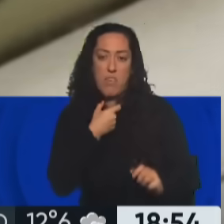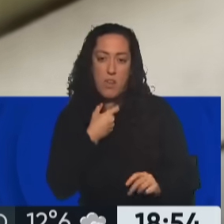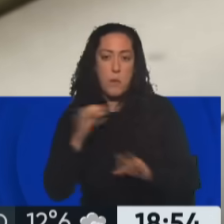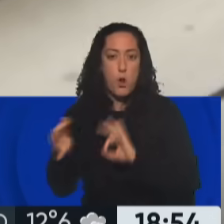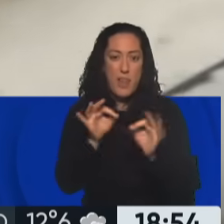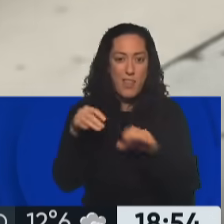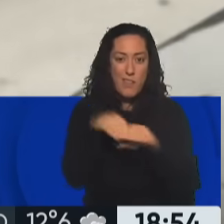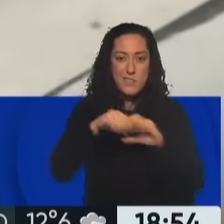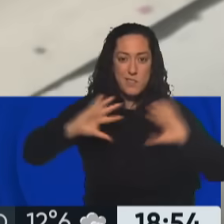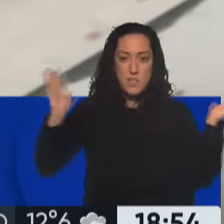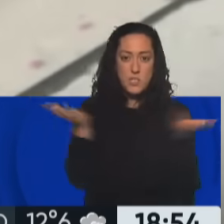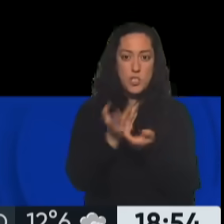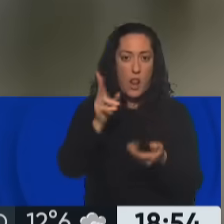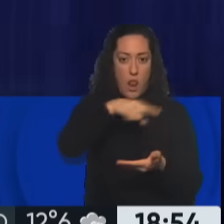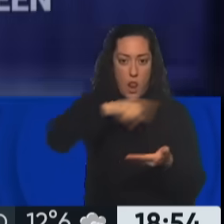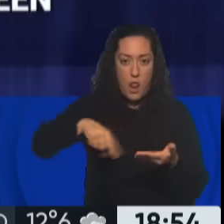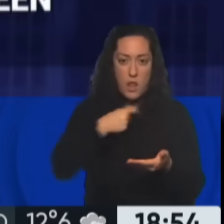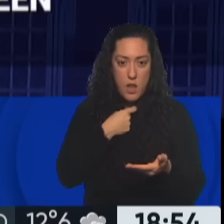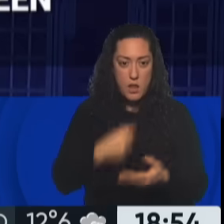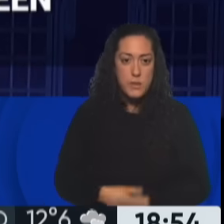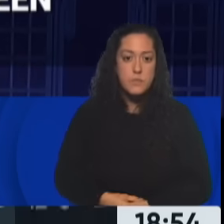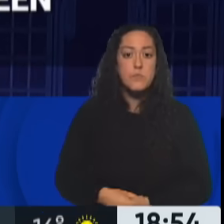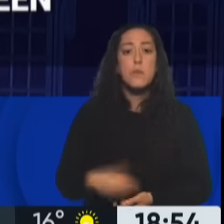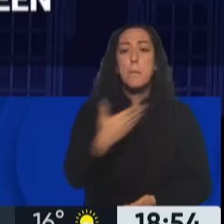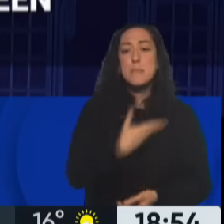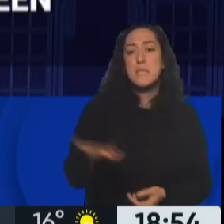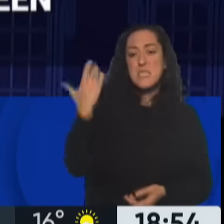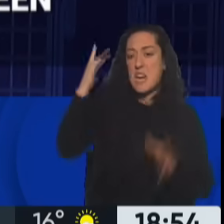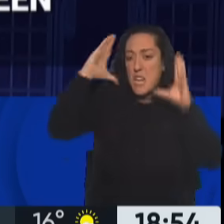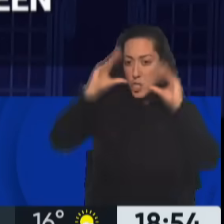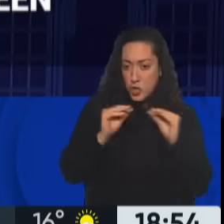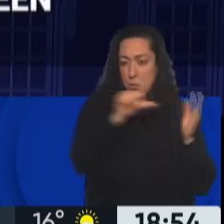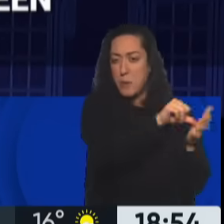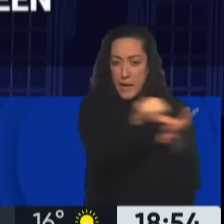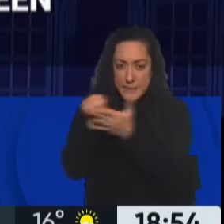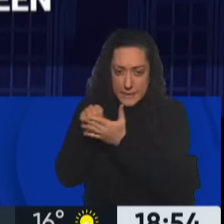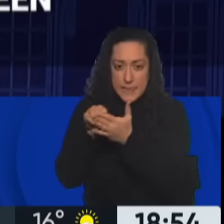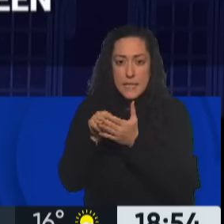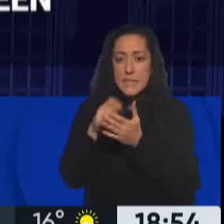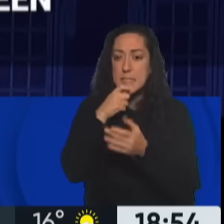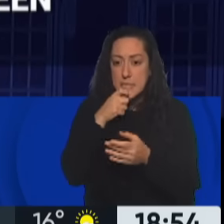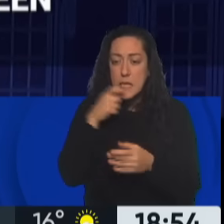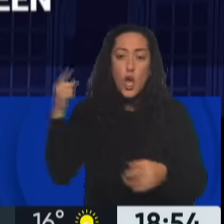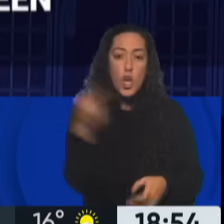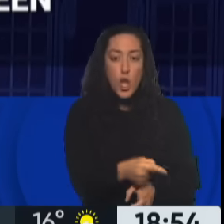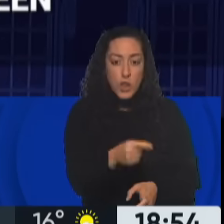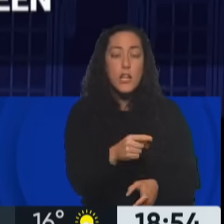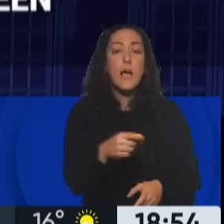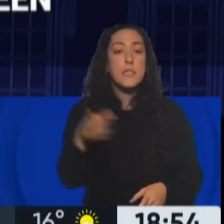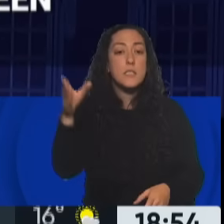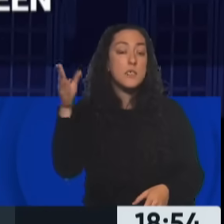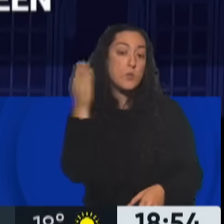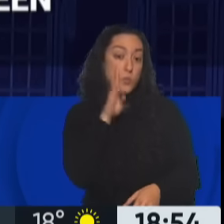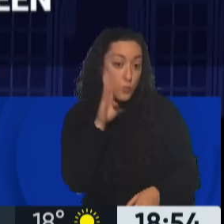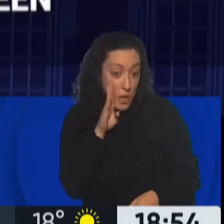moneda de reserva internacional. The president announced last night that any countries aligning themselves with the